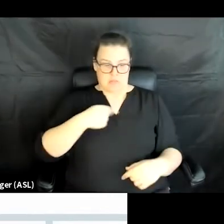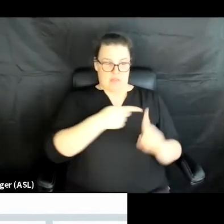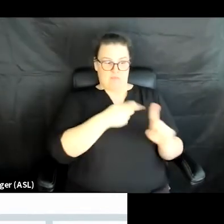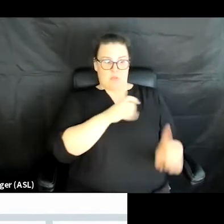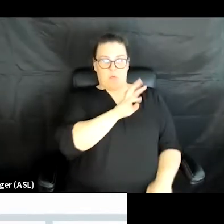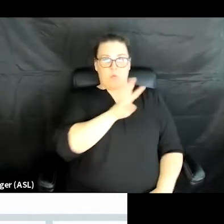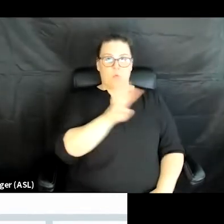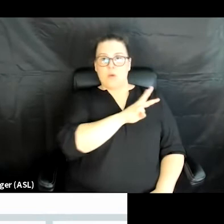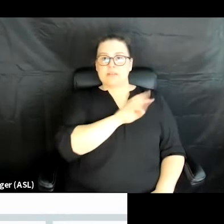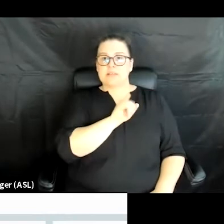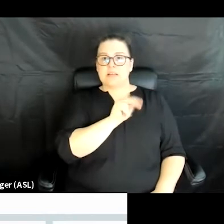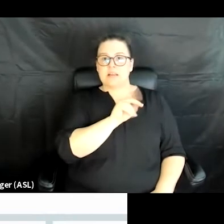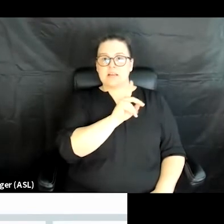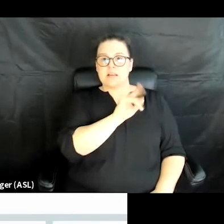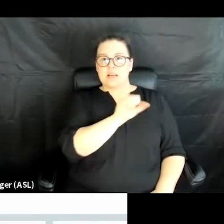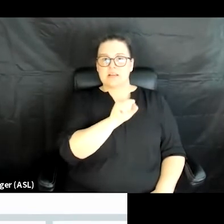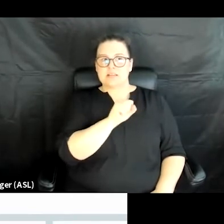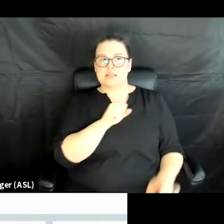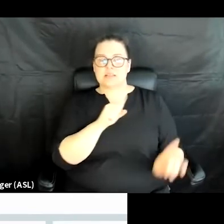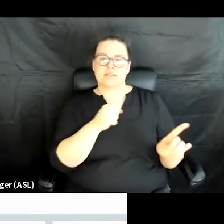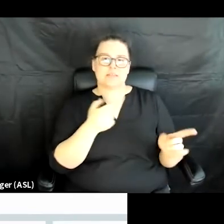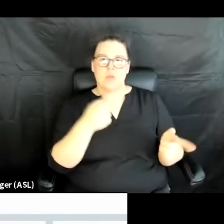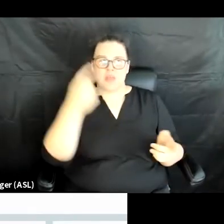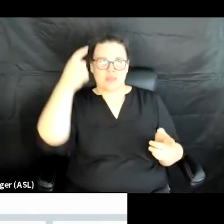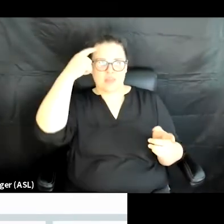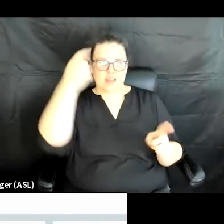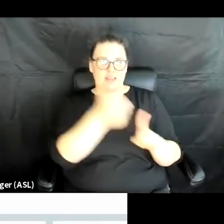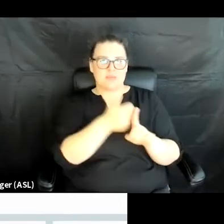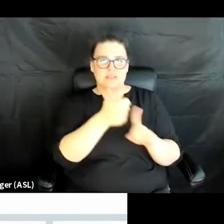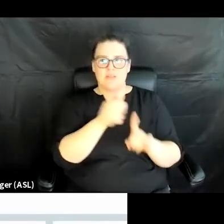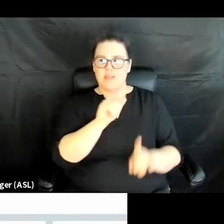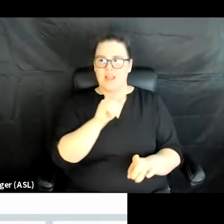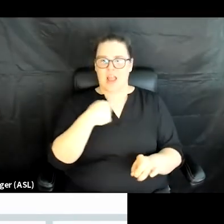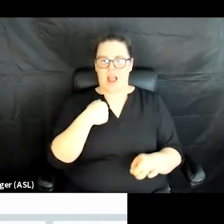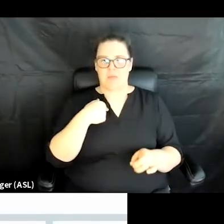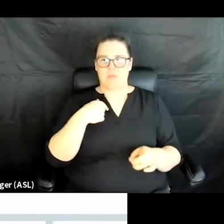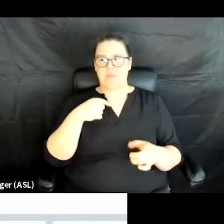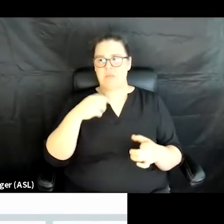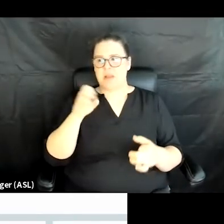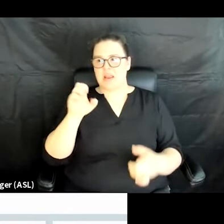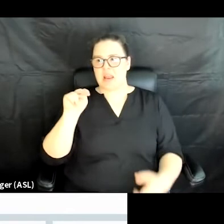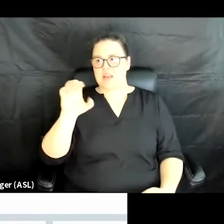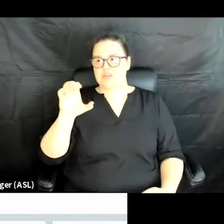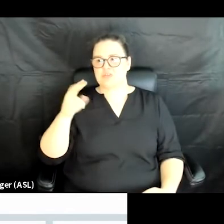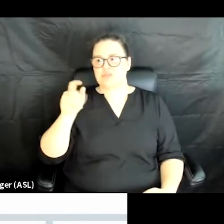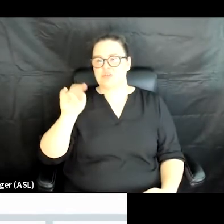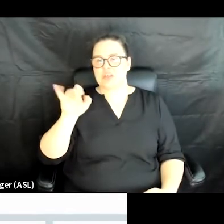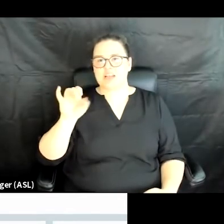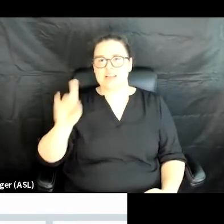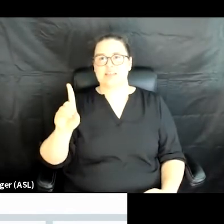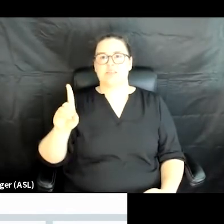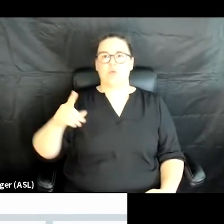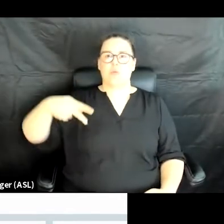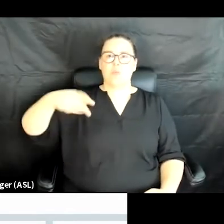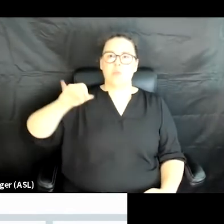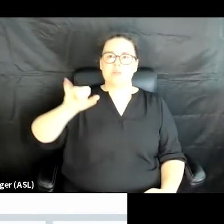and they would rather think of themselves as being enchanted, like being possessed, instead of thinking of themselves as having a mental